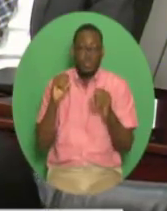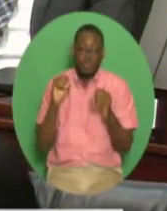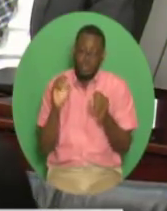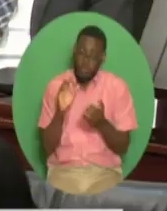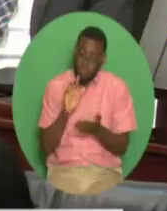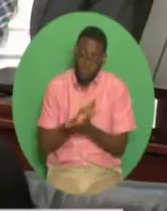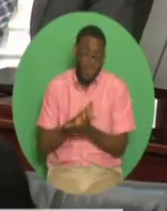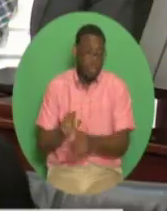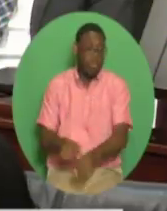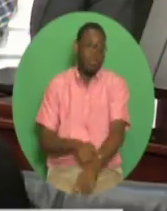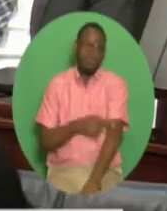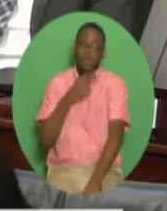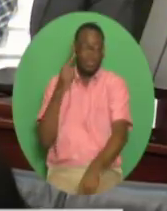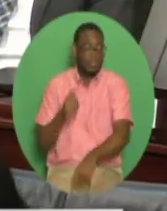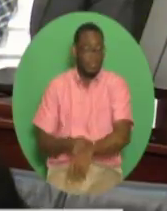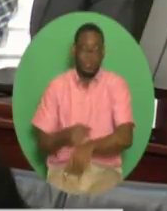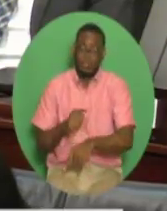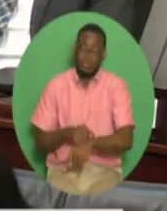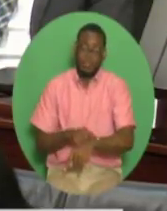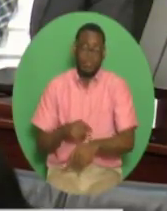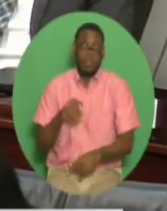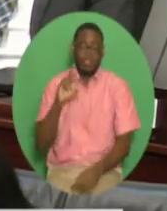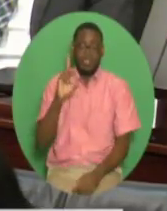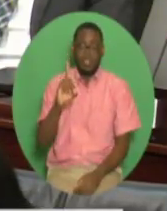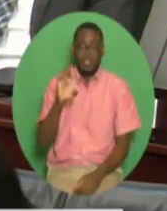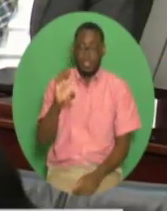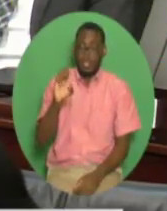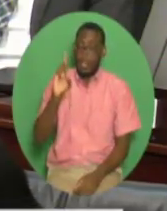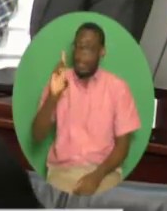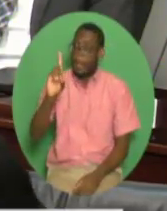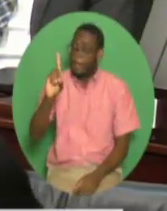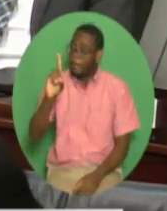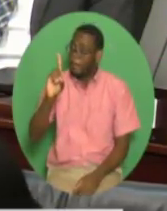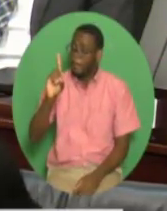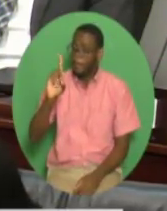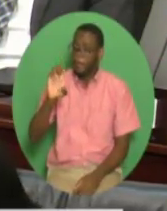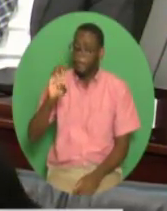of the Debe Avenue ECC Center,